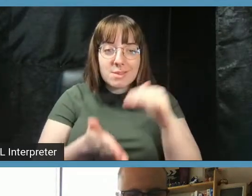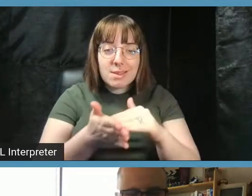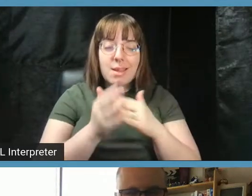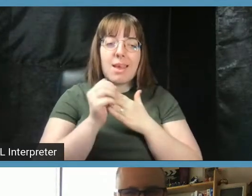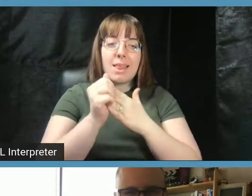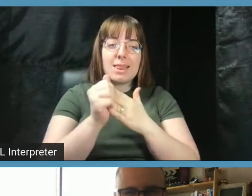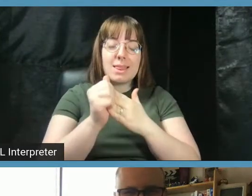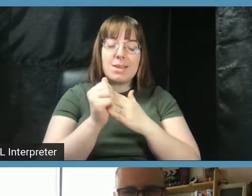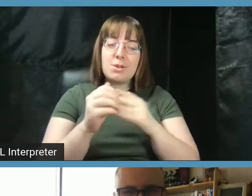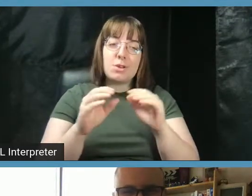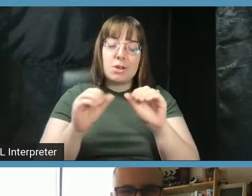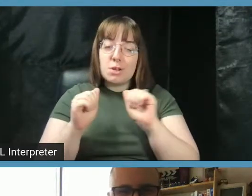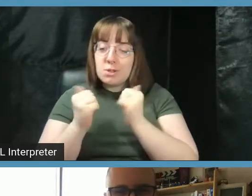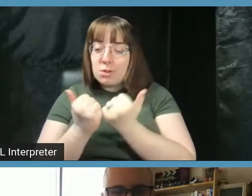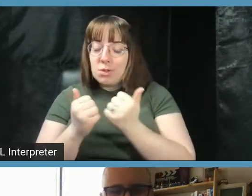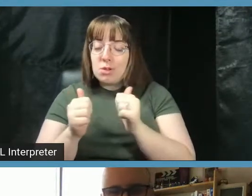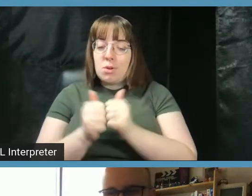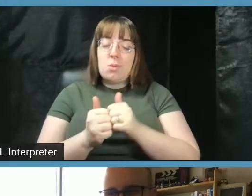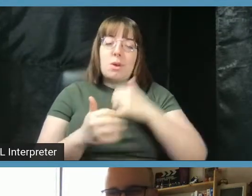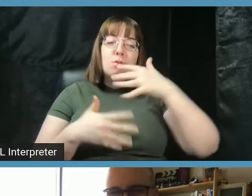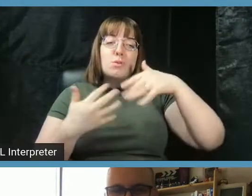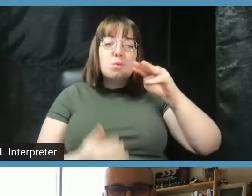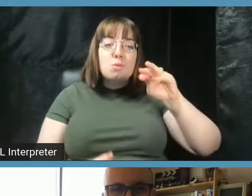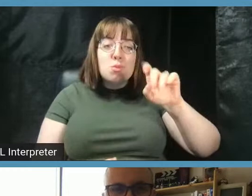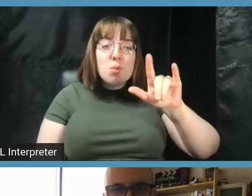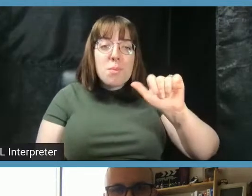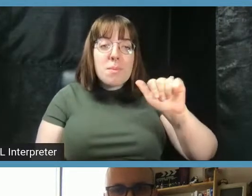with social media channels and